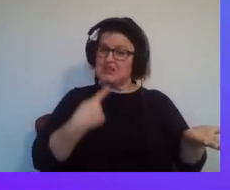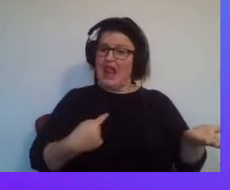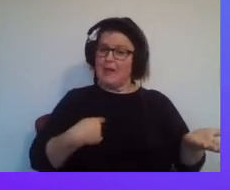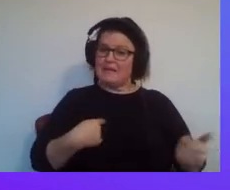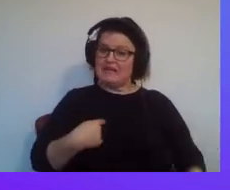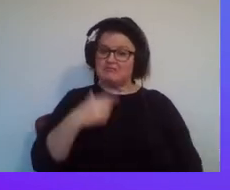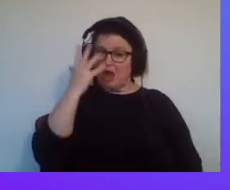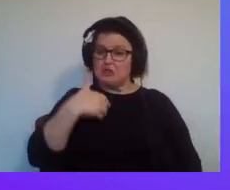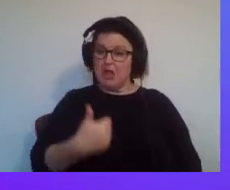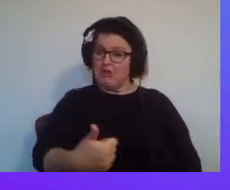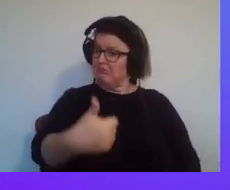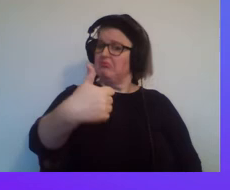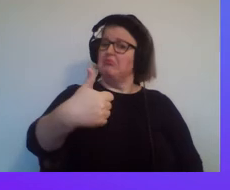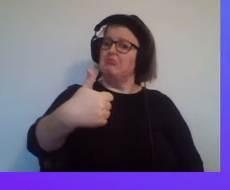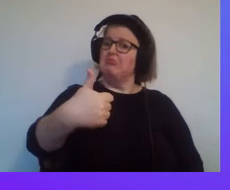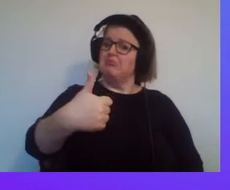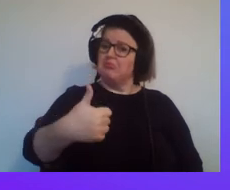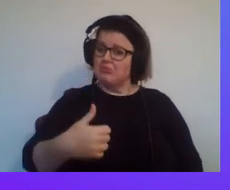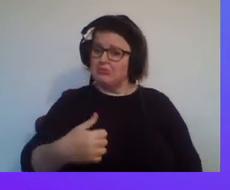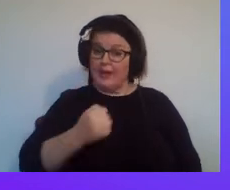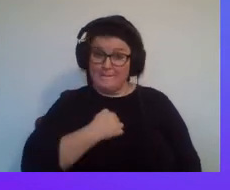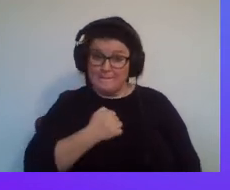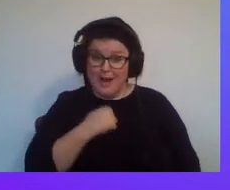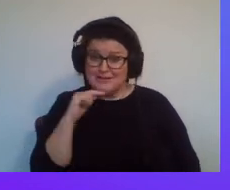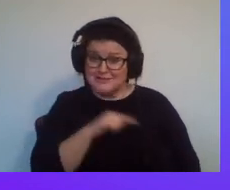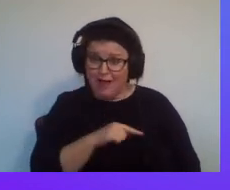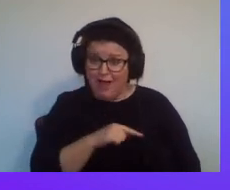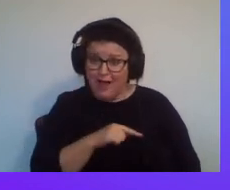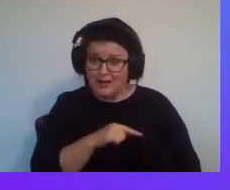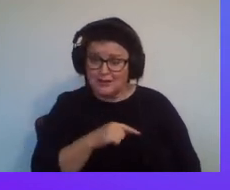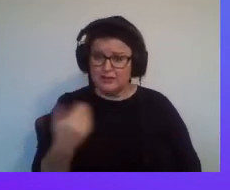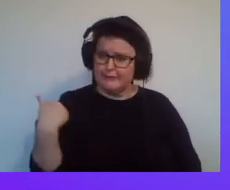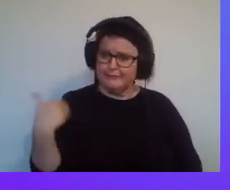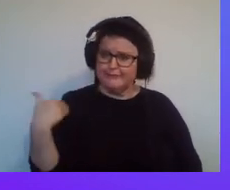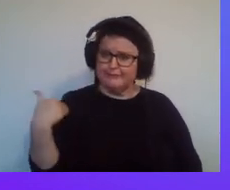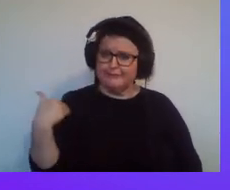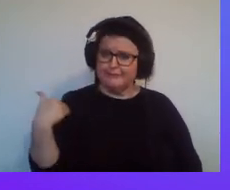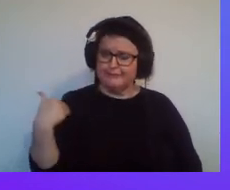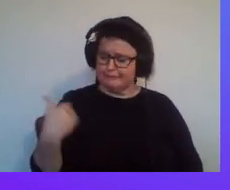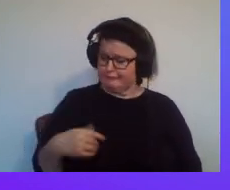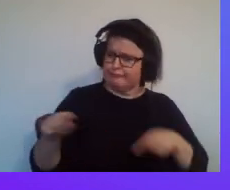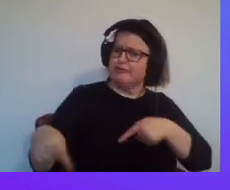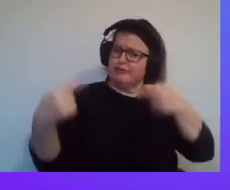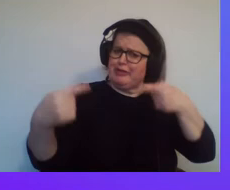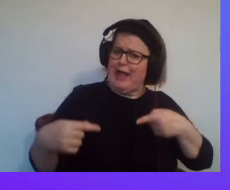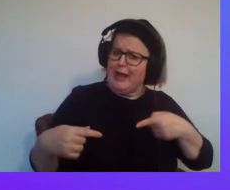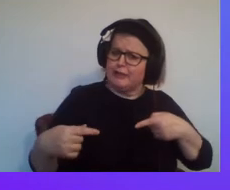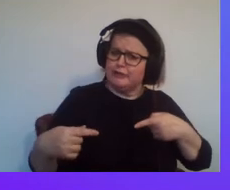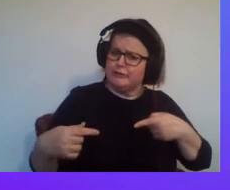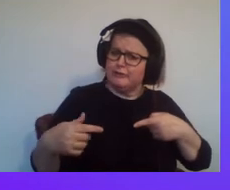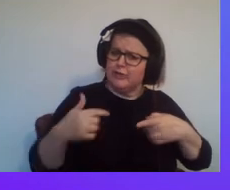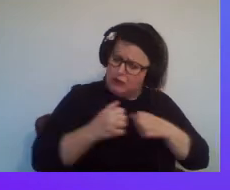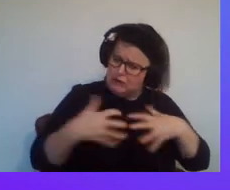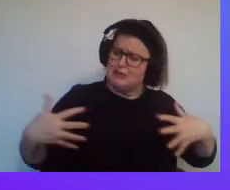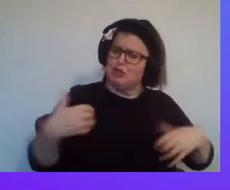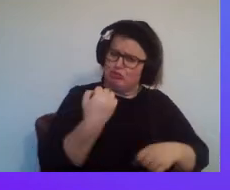son has challenged me and has, you know, and is hesitant. You know,